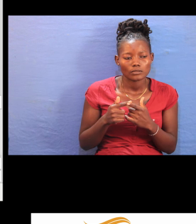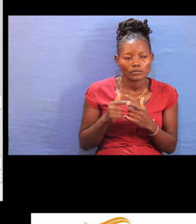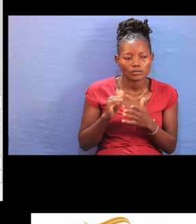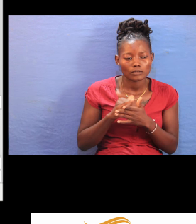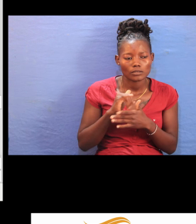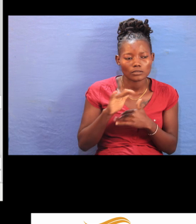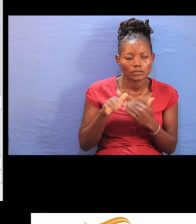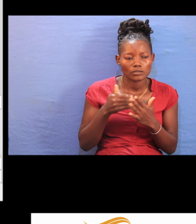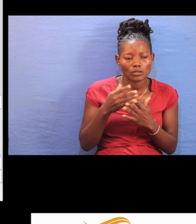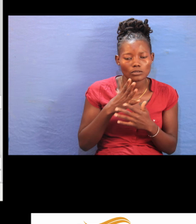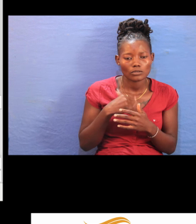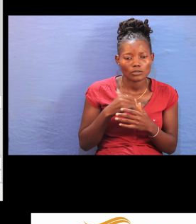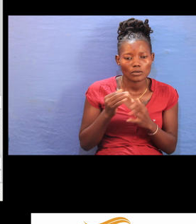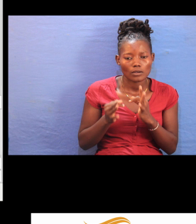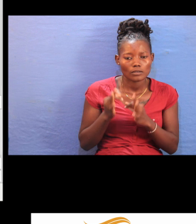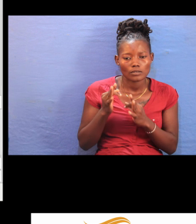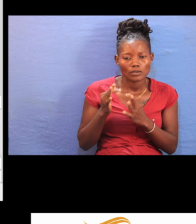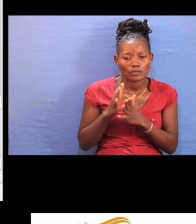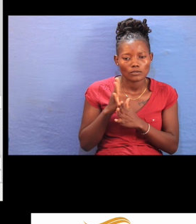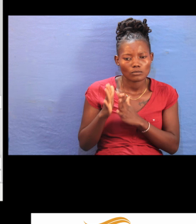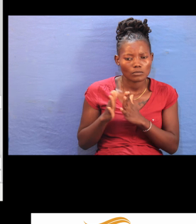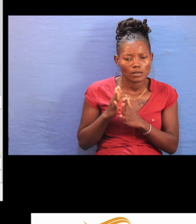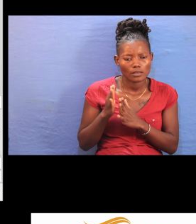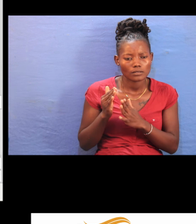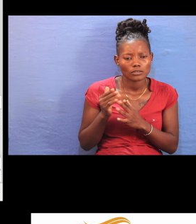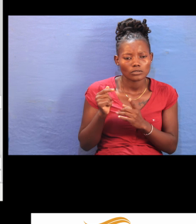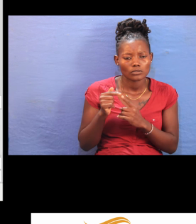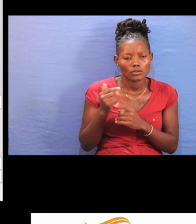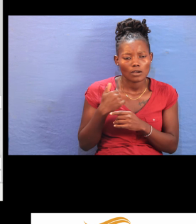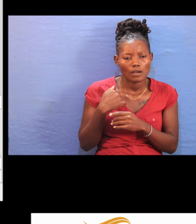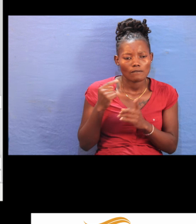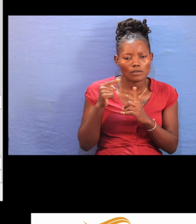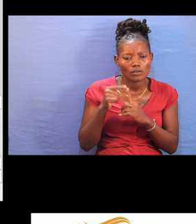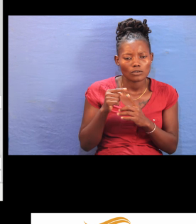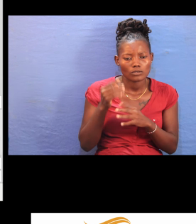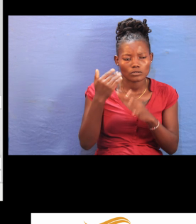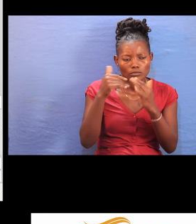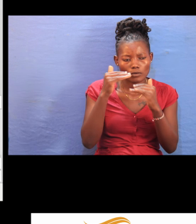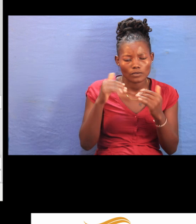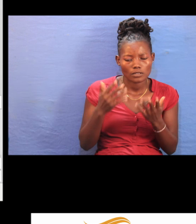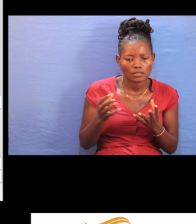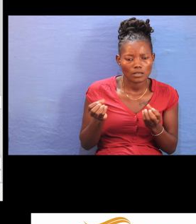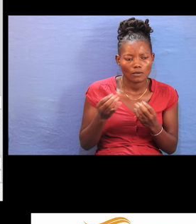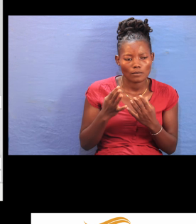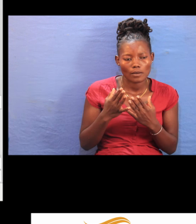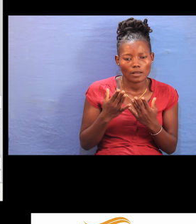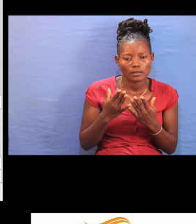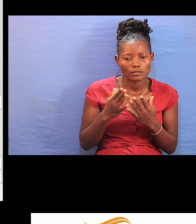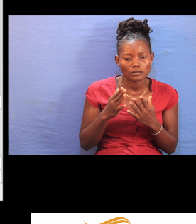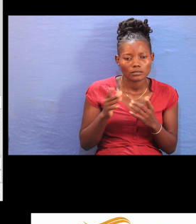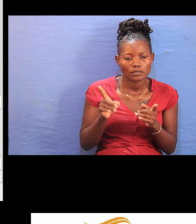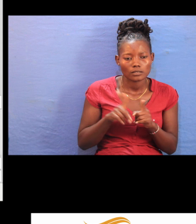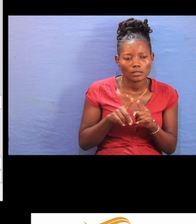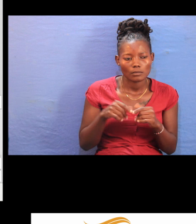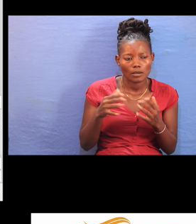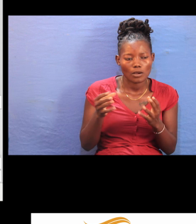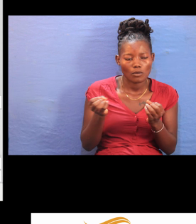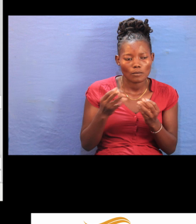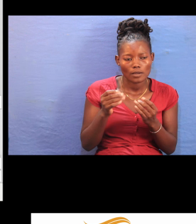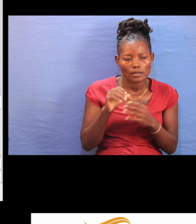worried about. But if you're setting goals of performance, such as how much you're going to lift, how many lifts you're going to